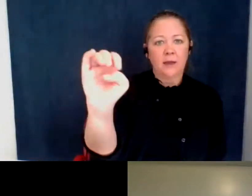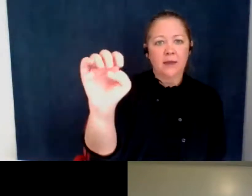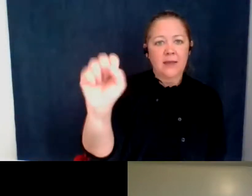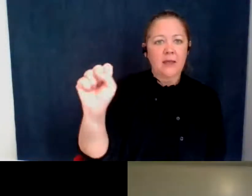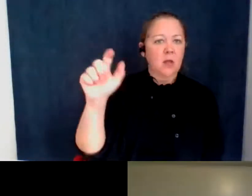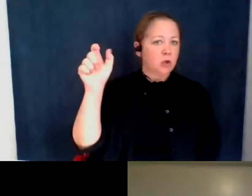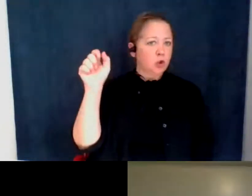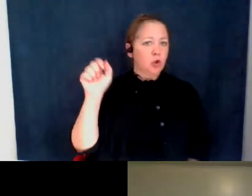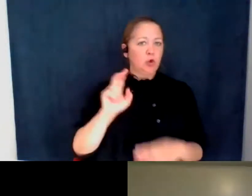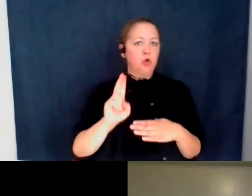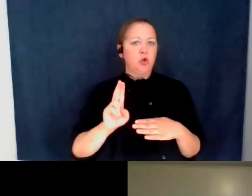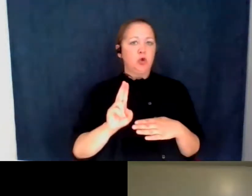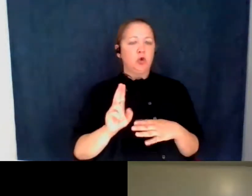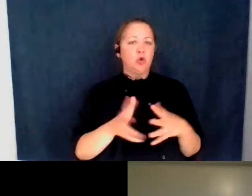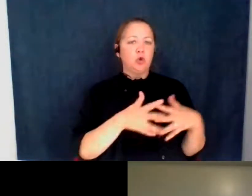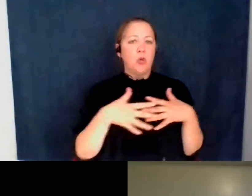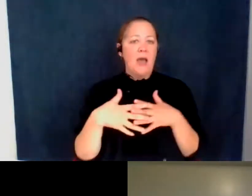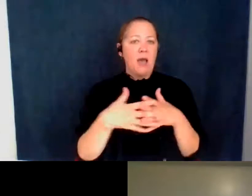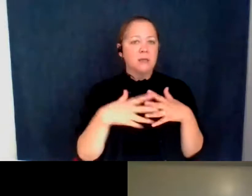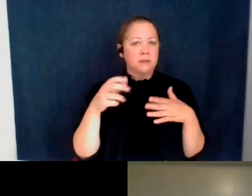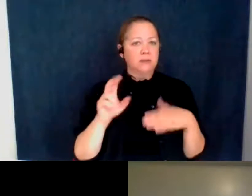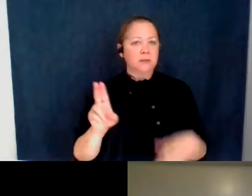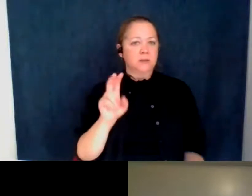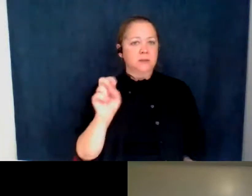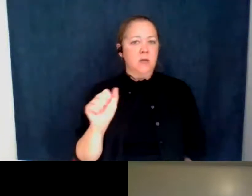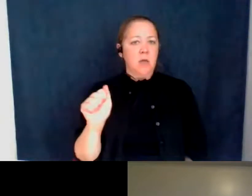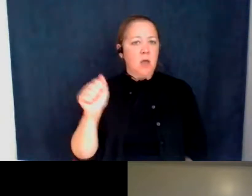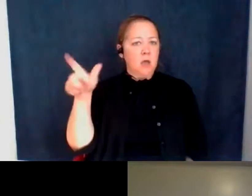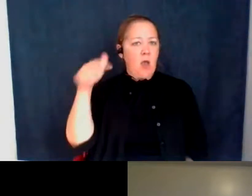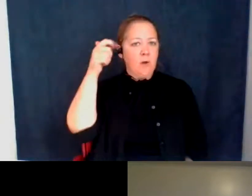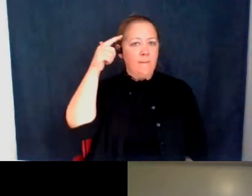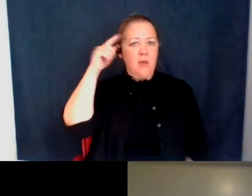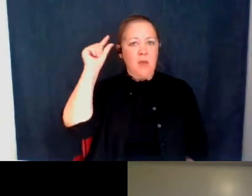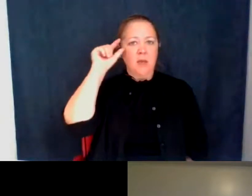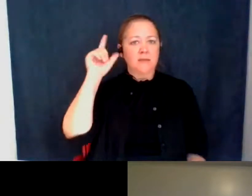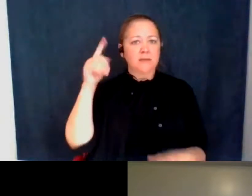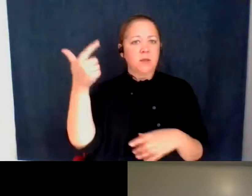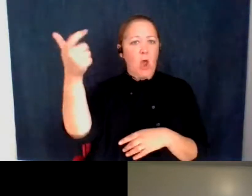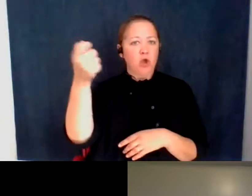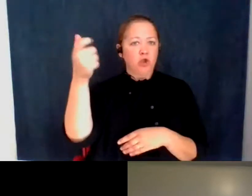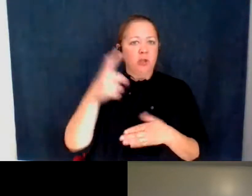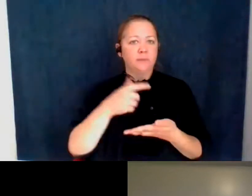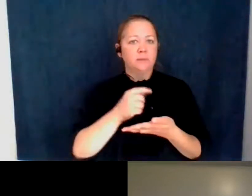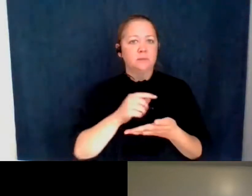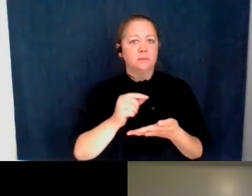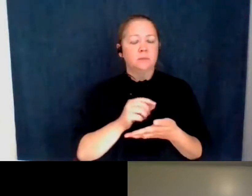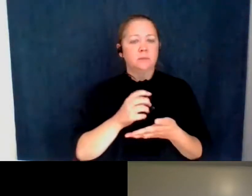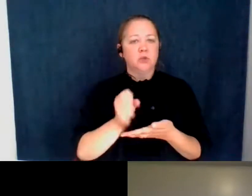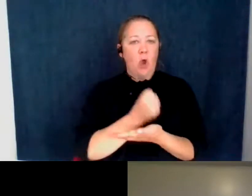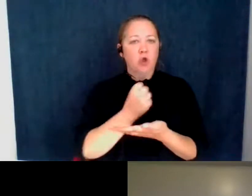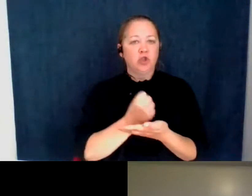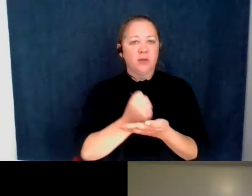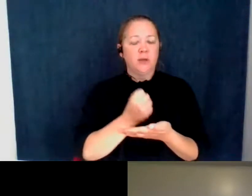are offered to high school students from about 55 to 60 different